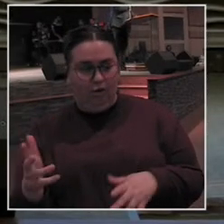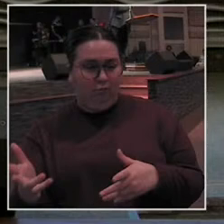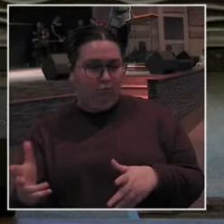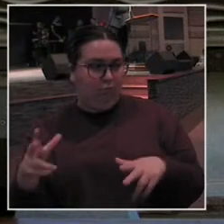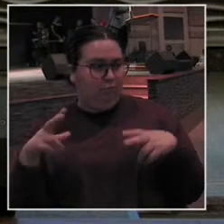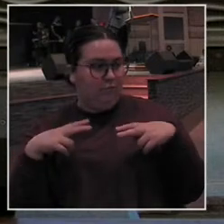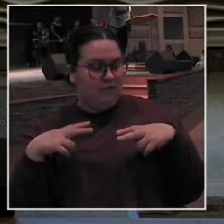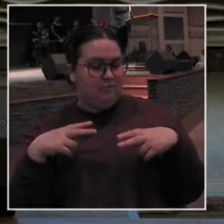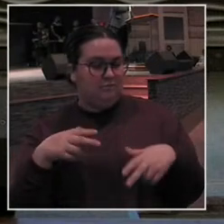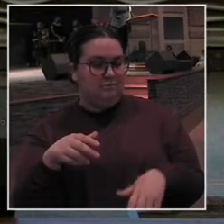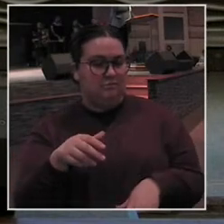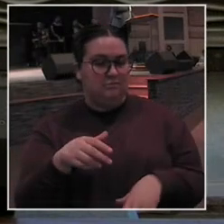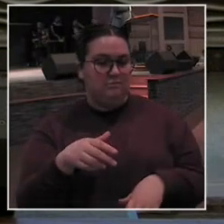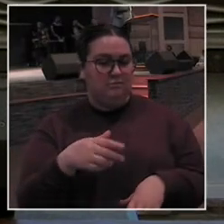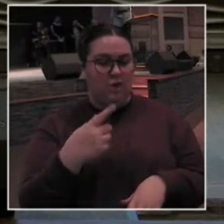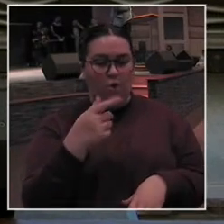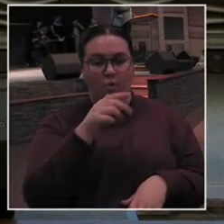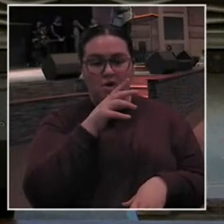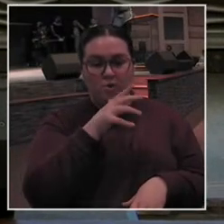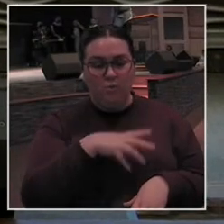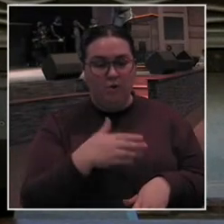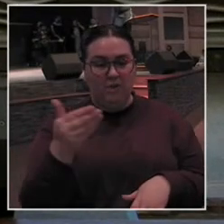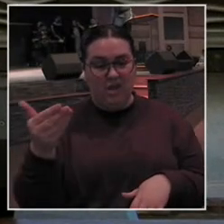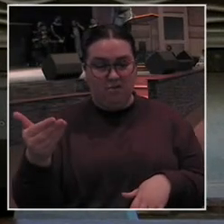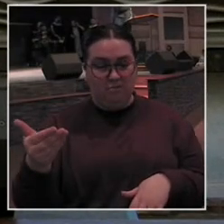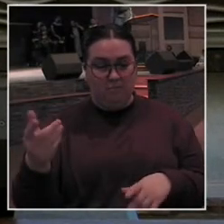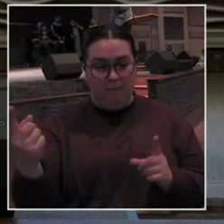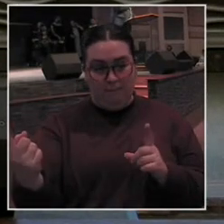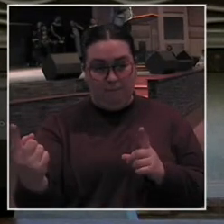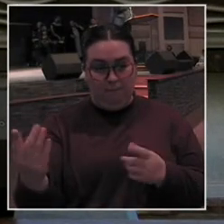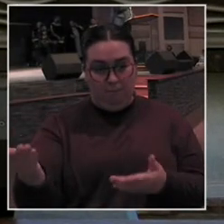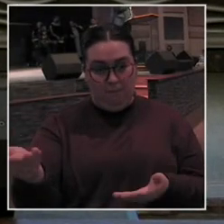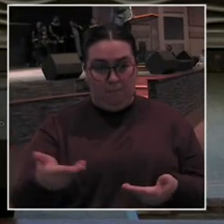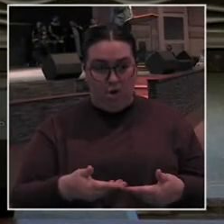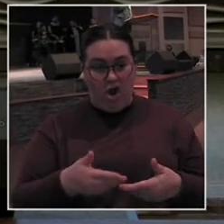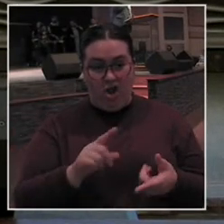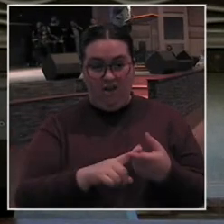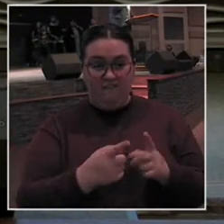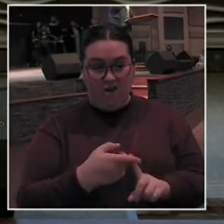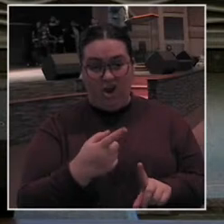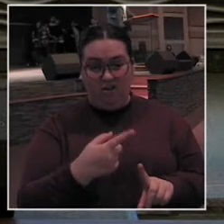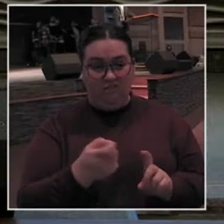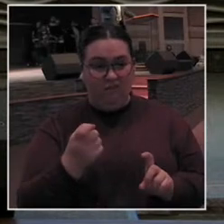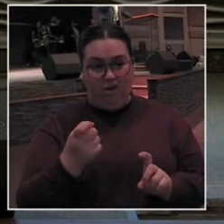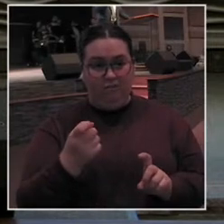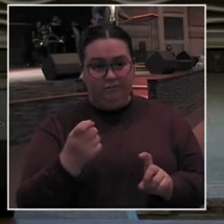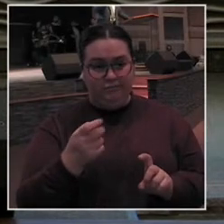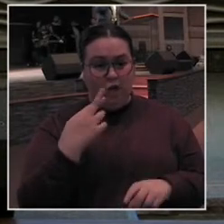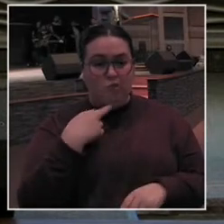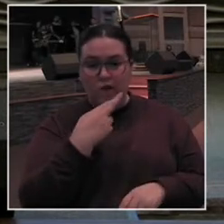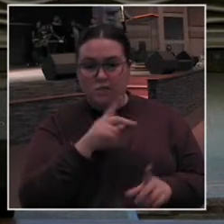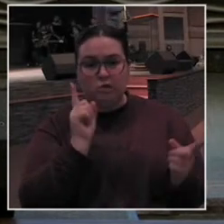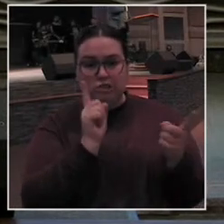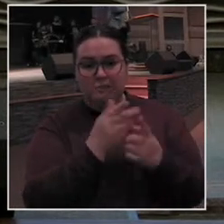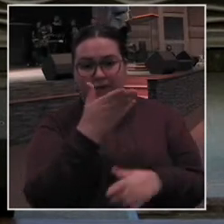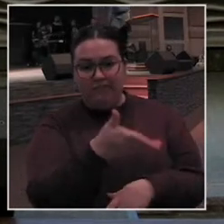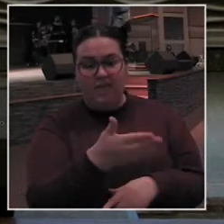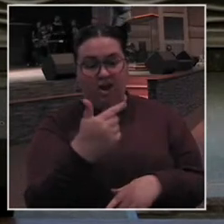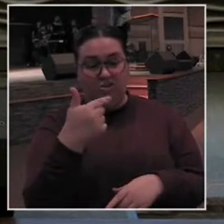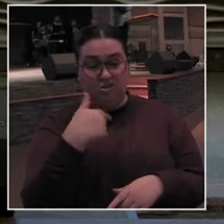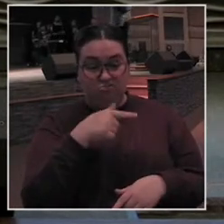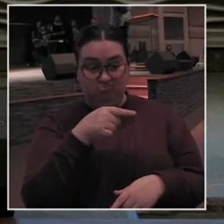Sister Megan Favorite, she brought a friend from Panera here on Friday night, and that young lady received the gift of the Holy Ghost here at Junior Bible